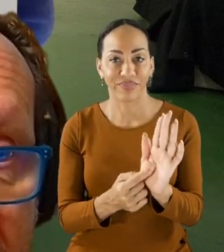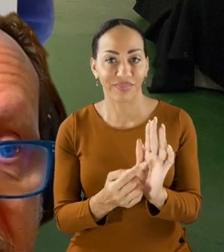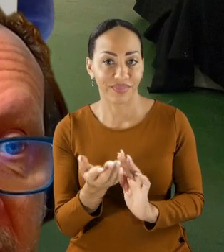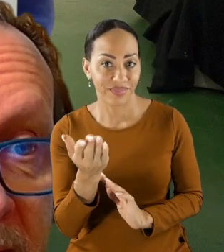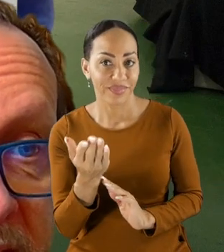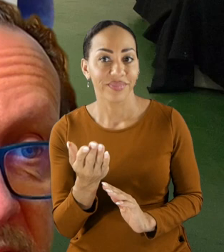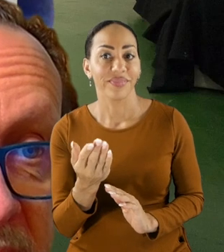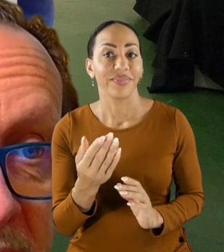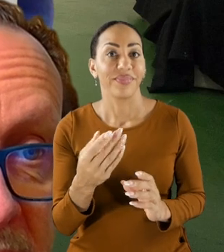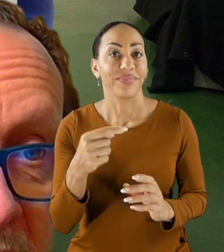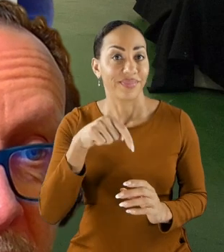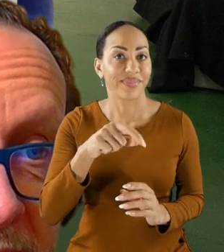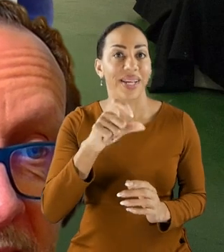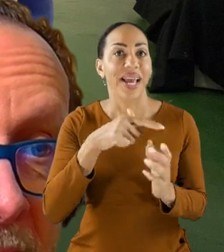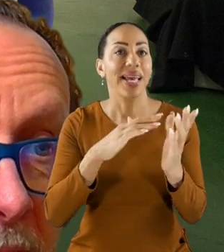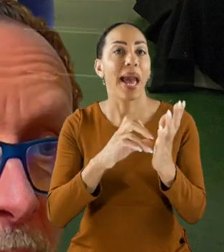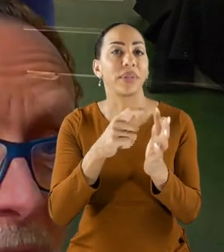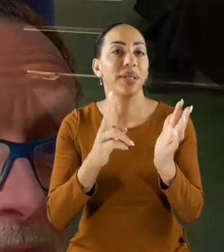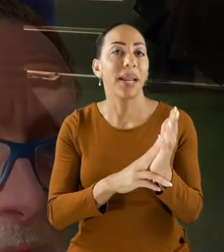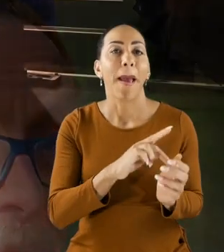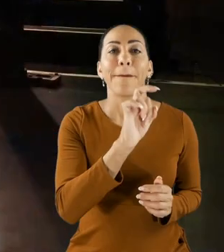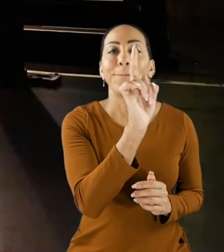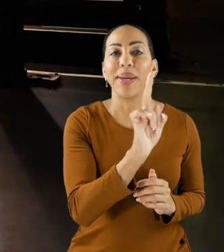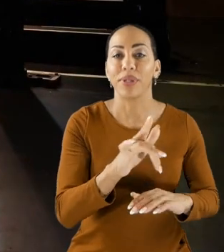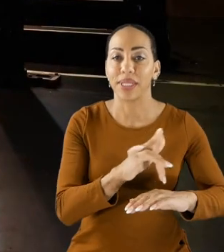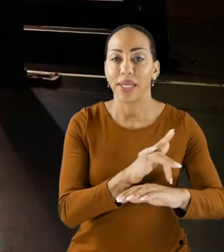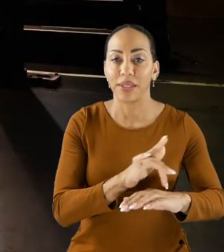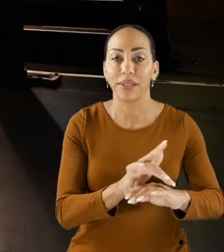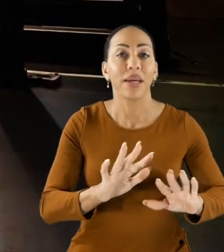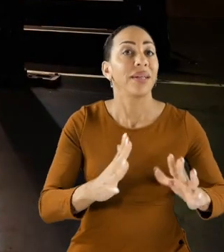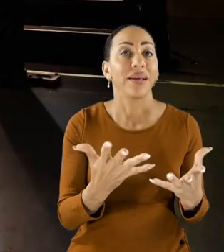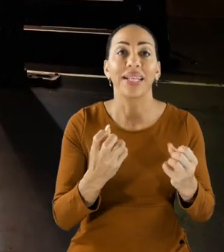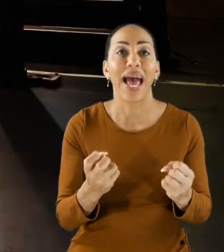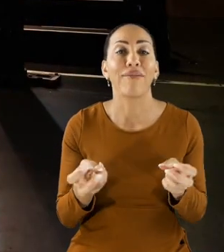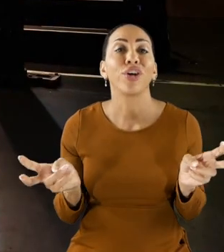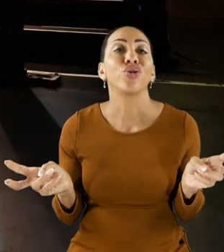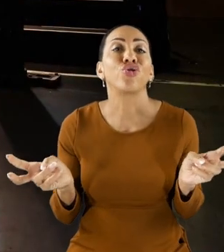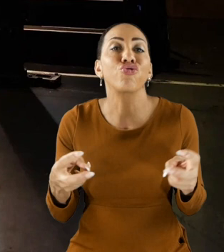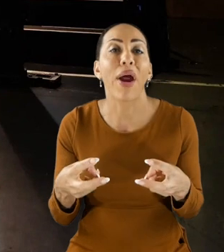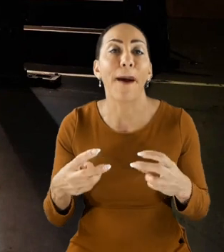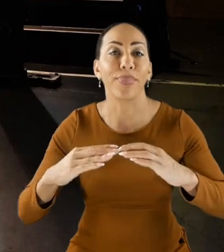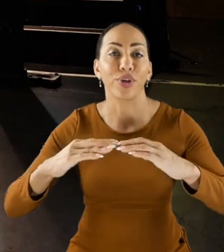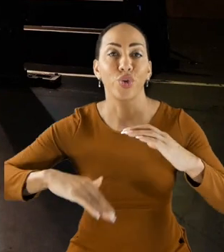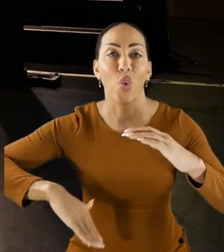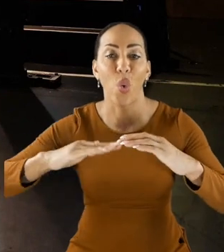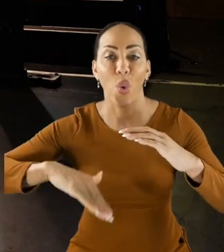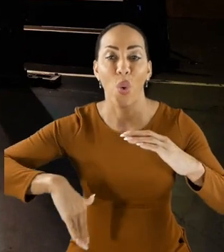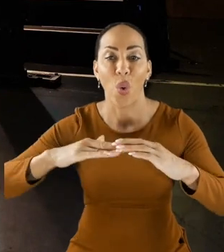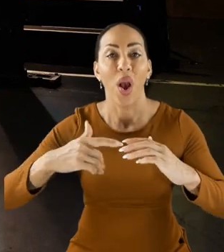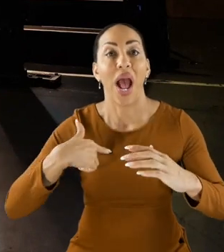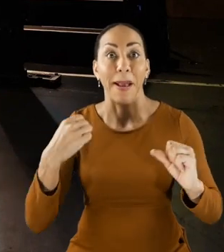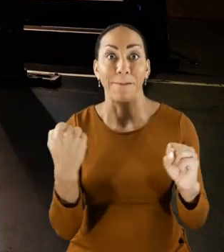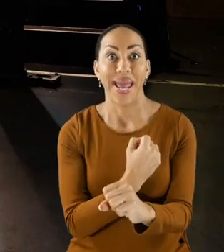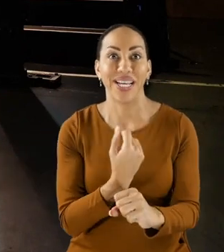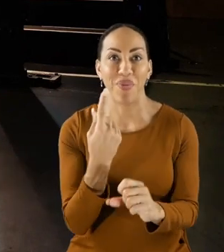one here. Now this is just another example. Again, we're in Camden People's Theatre. Now Camden People's Theatre doesn't actually have any trap